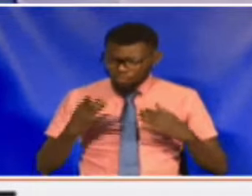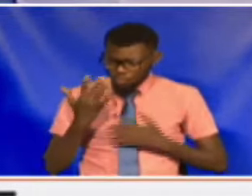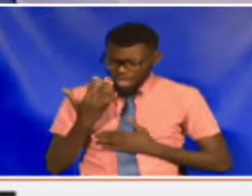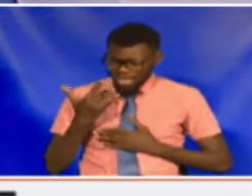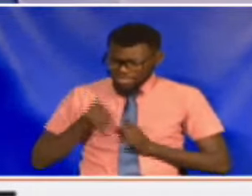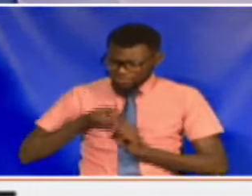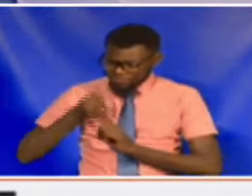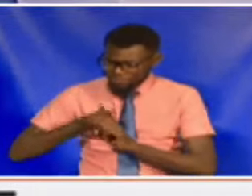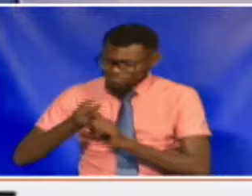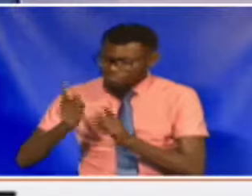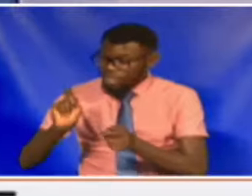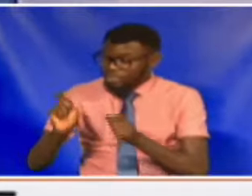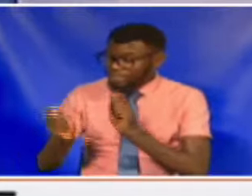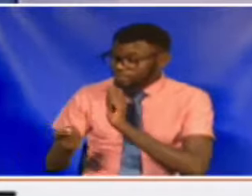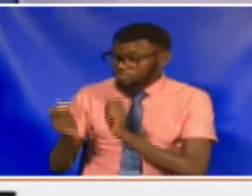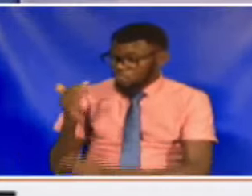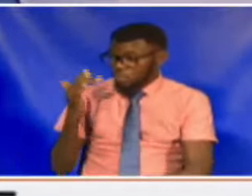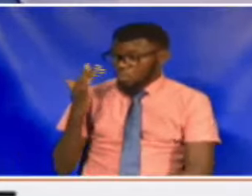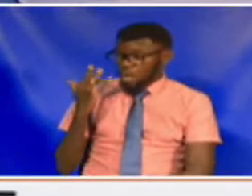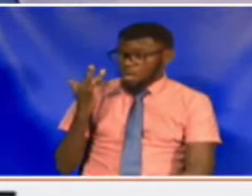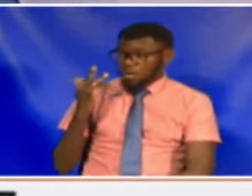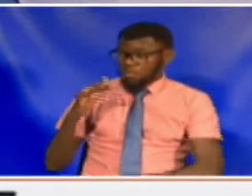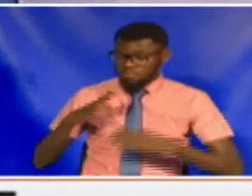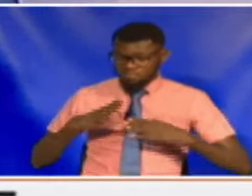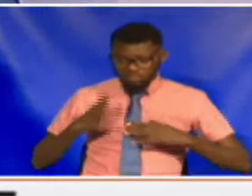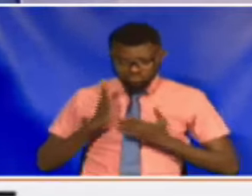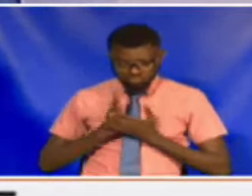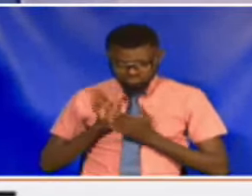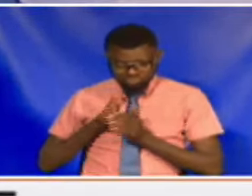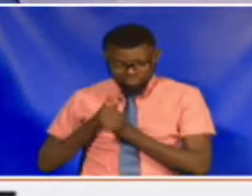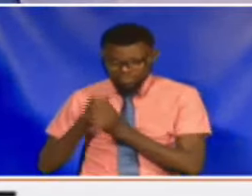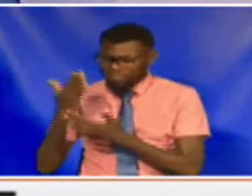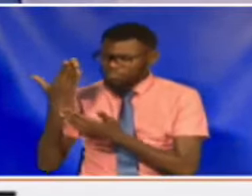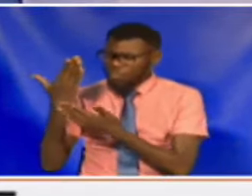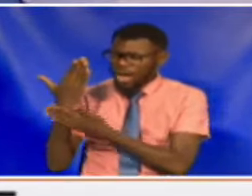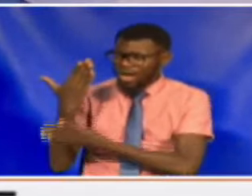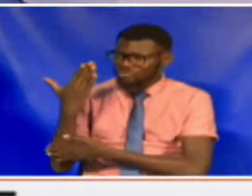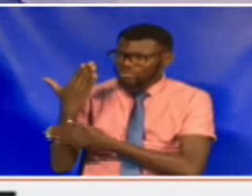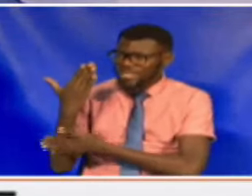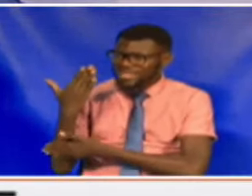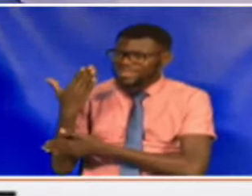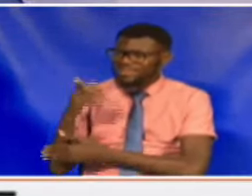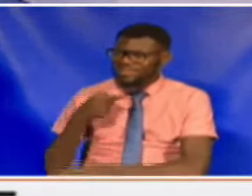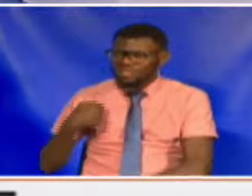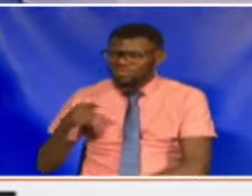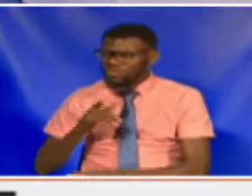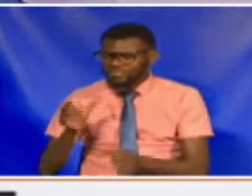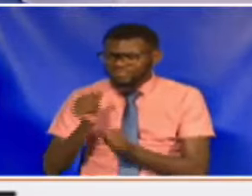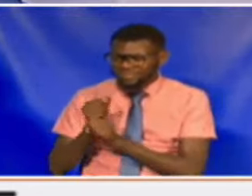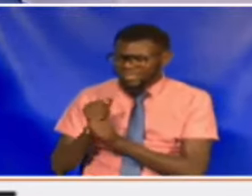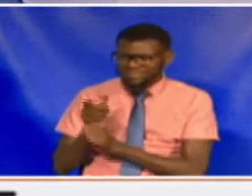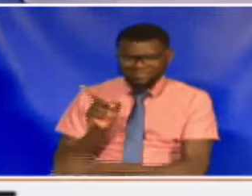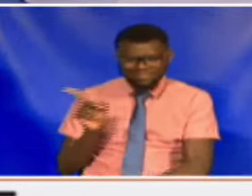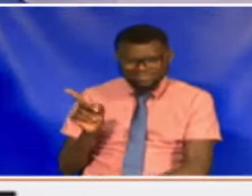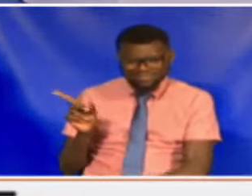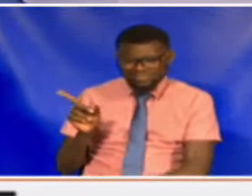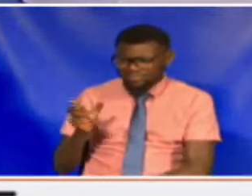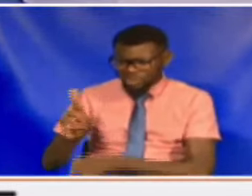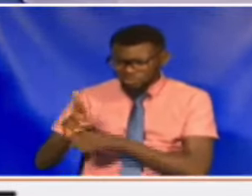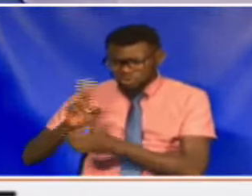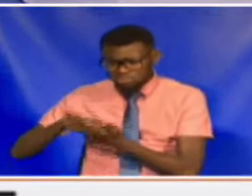change is because the people who are leading this country, who we have bestowed trust that they can use our resources to